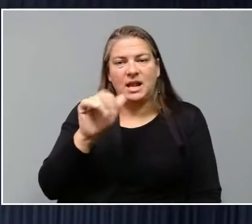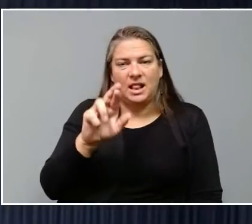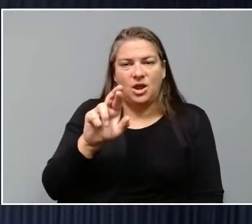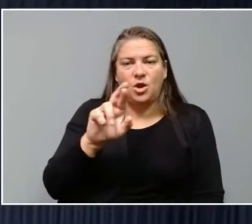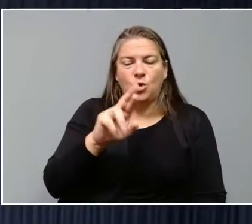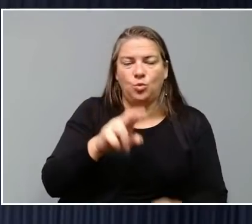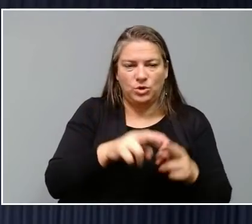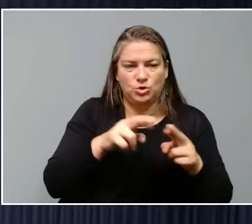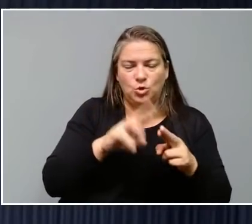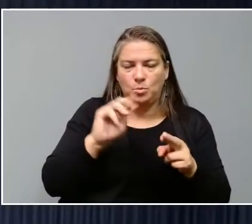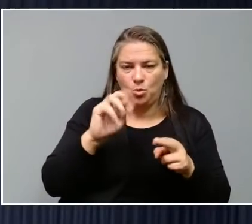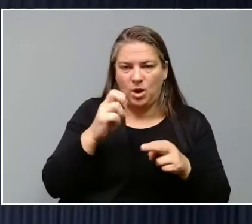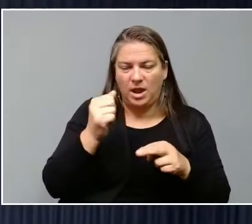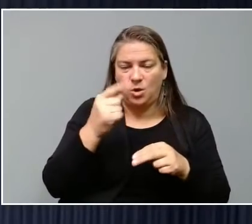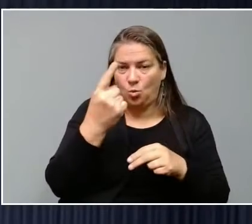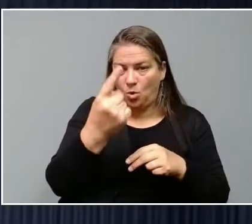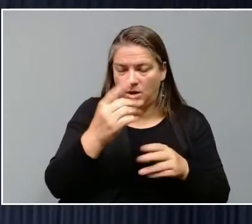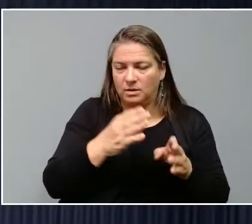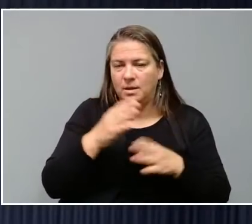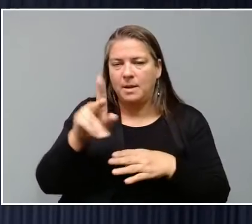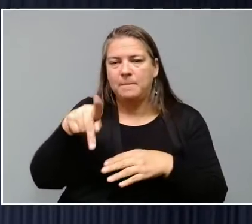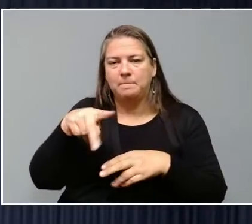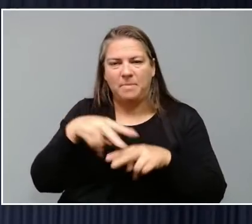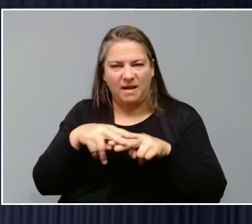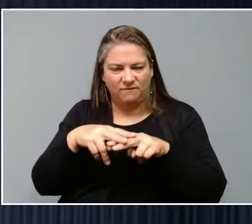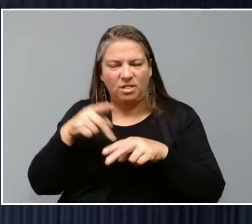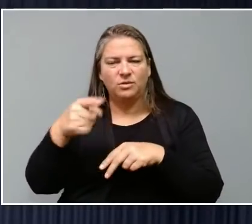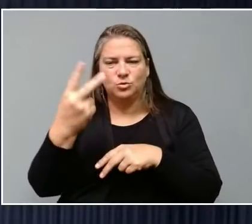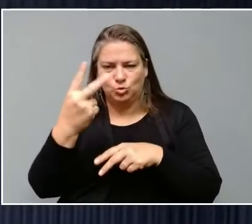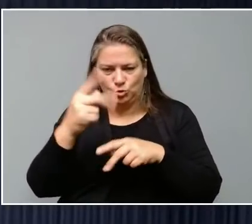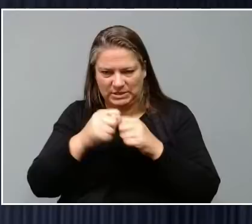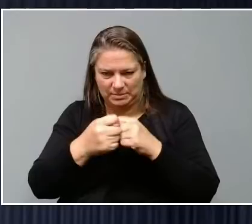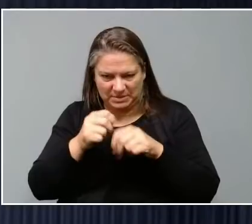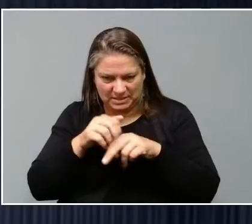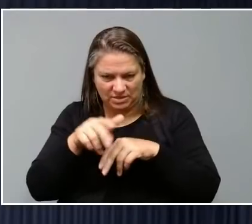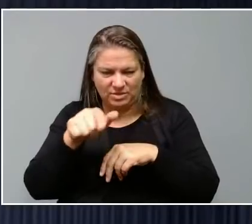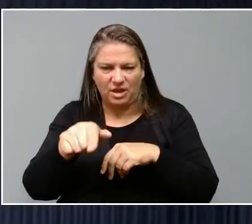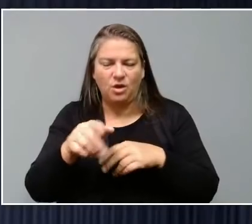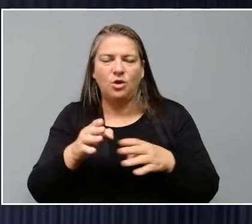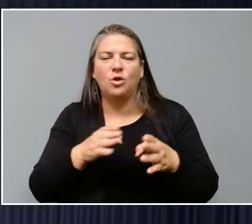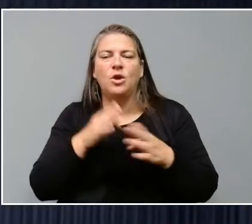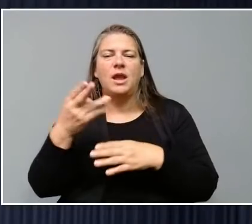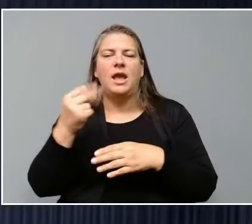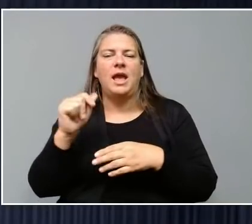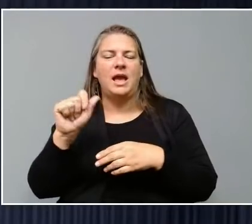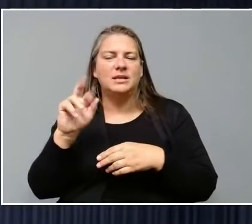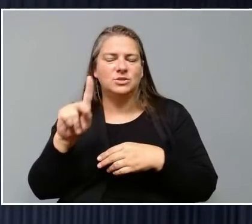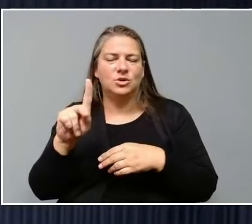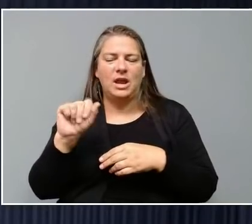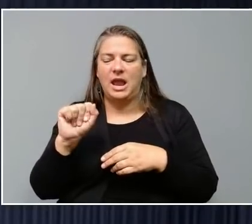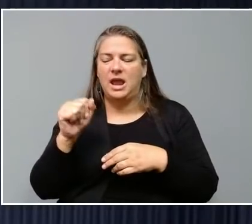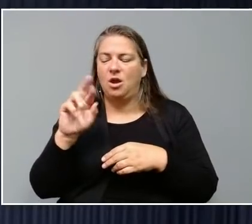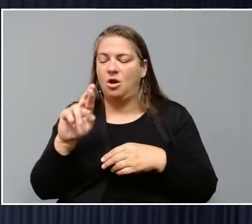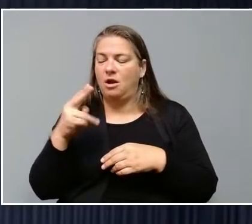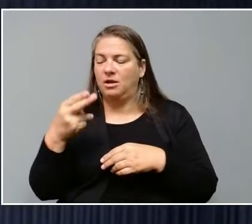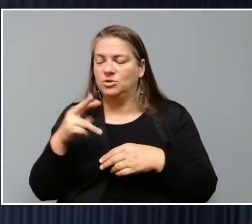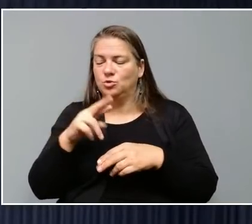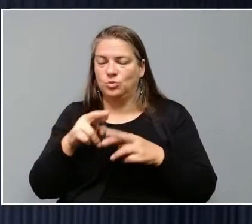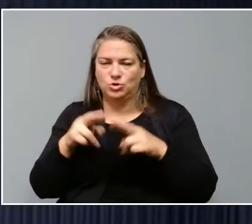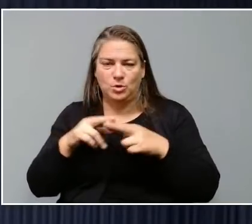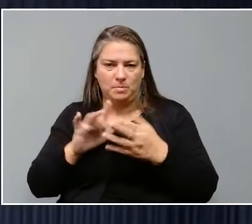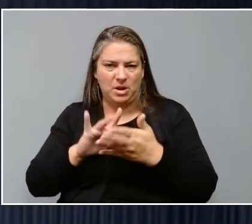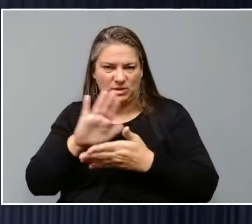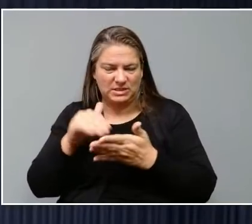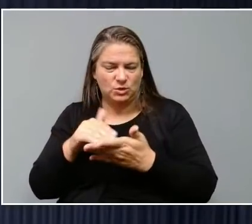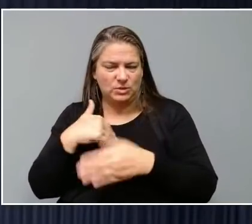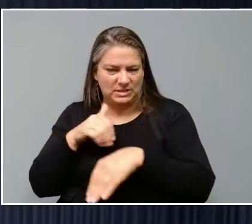team there. Pikeville Hospital, 2 teams. We've already heard great things. And Hazard ARH Regional Medical Center, 2 teams.